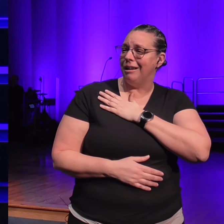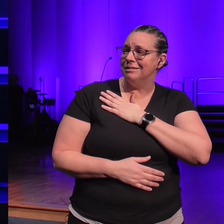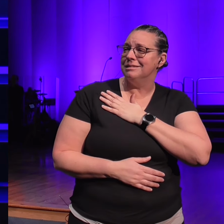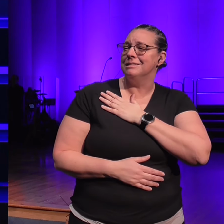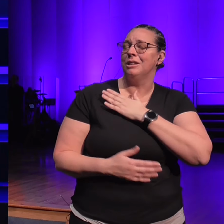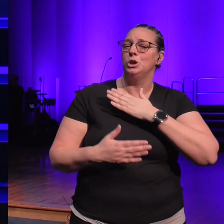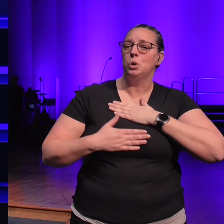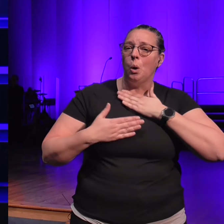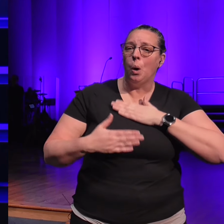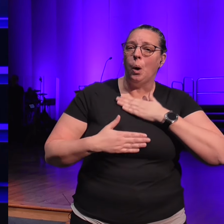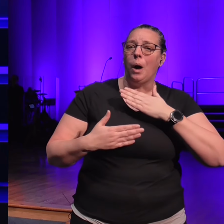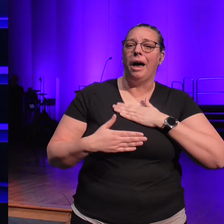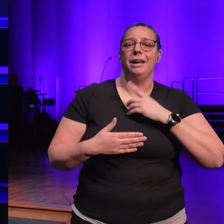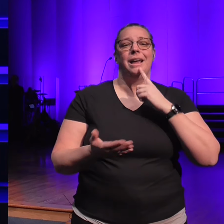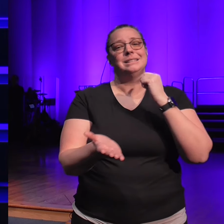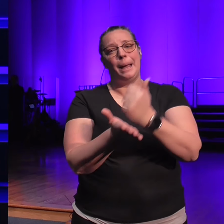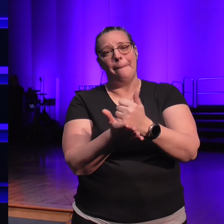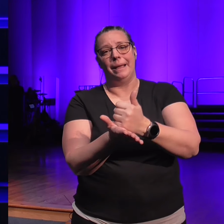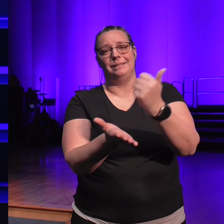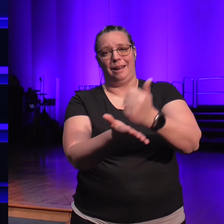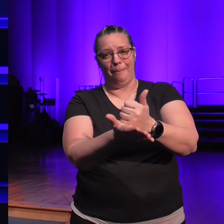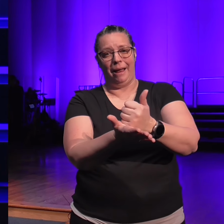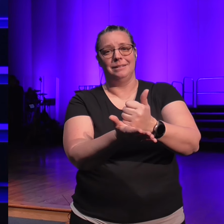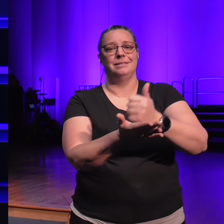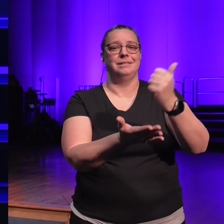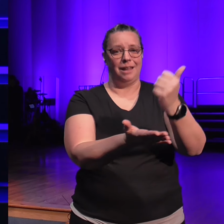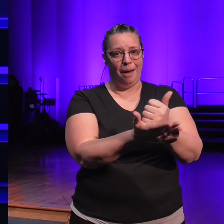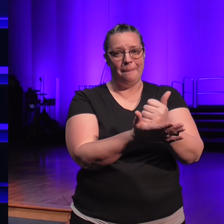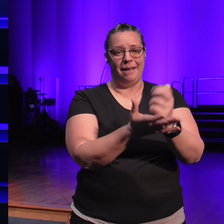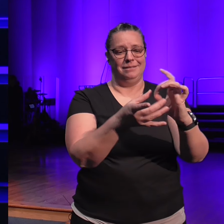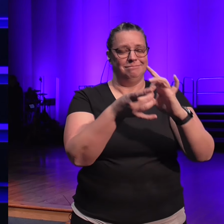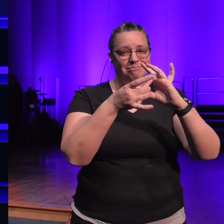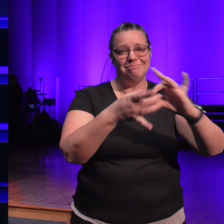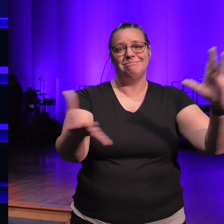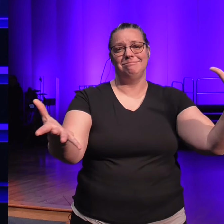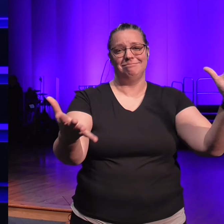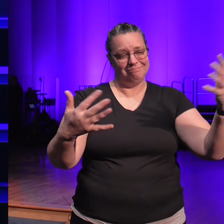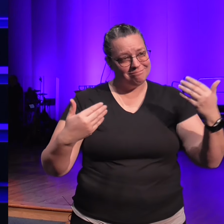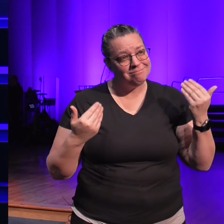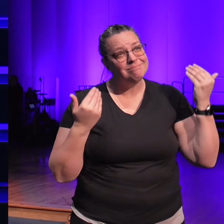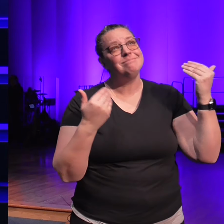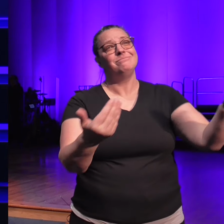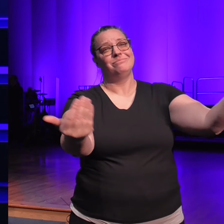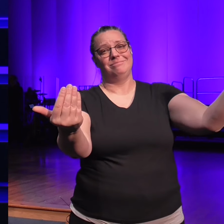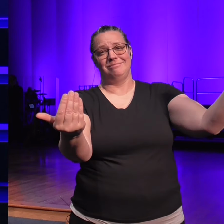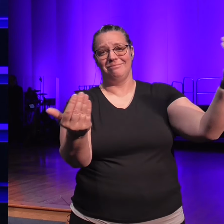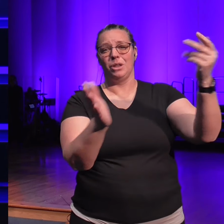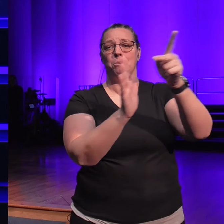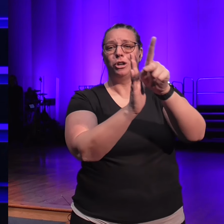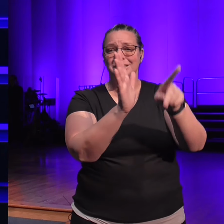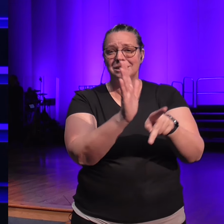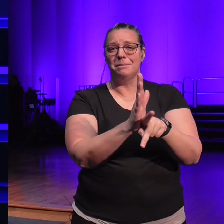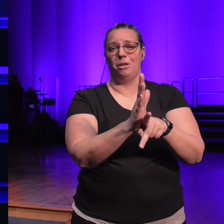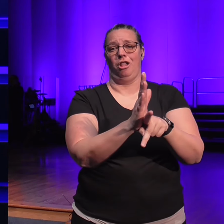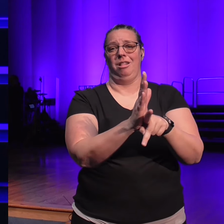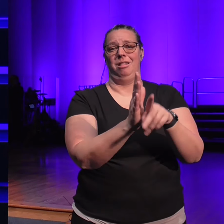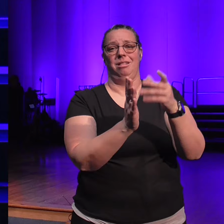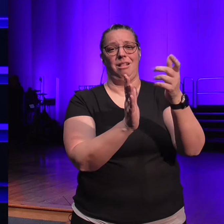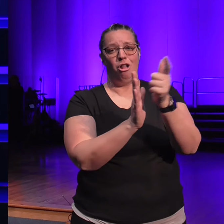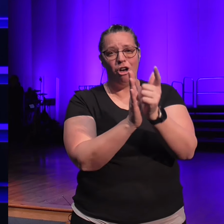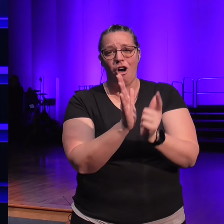I say amen, amen, amen, and I release these words to that creative principle, creative law.